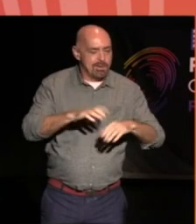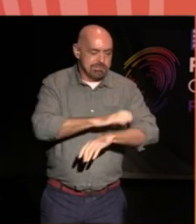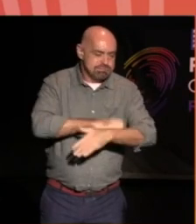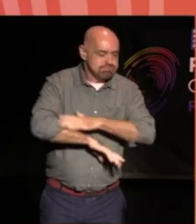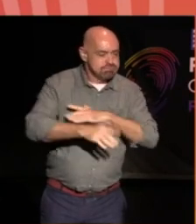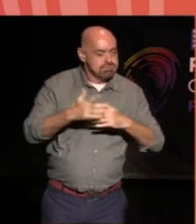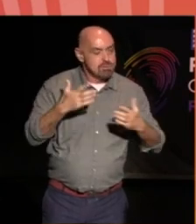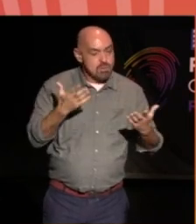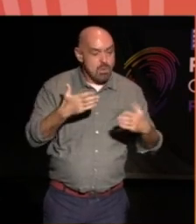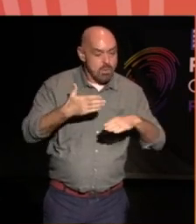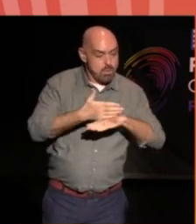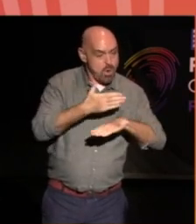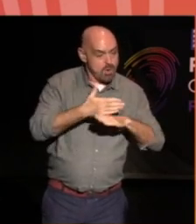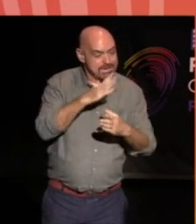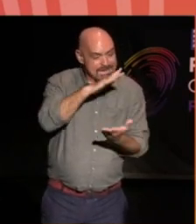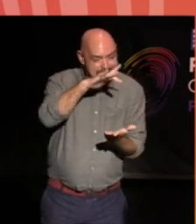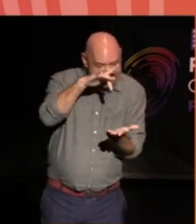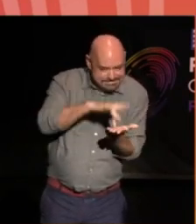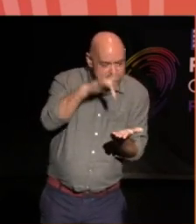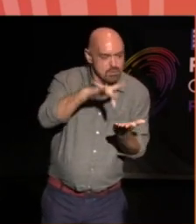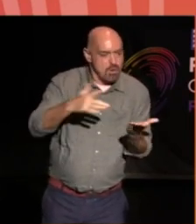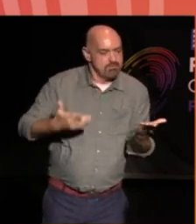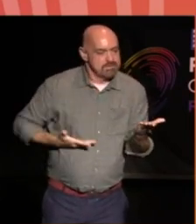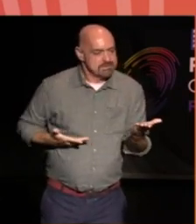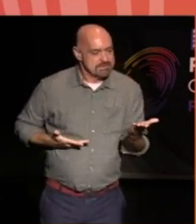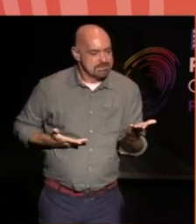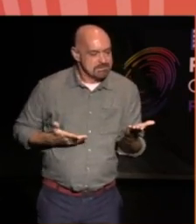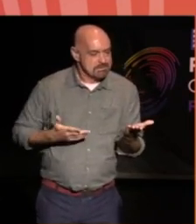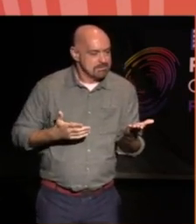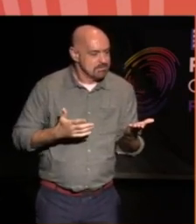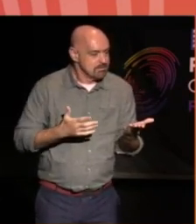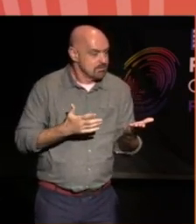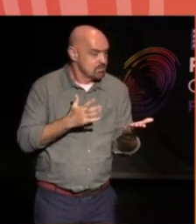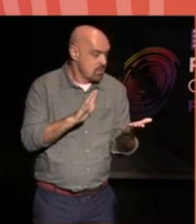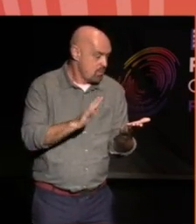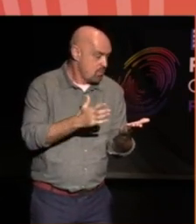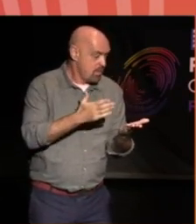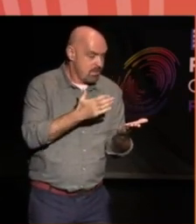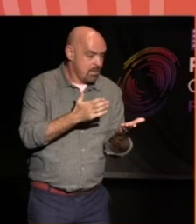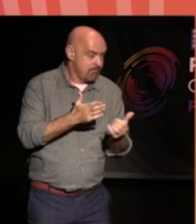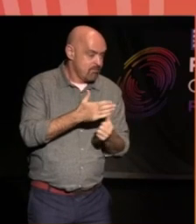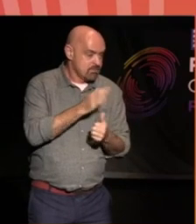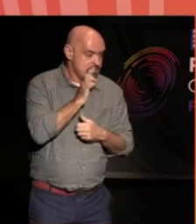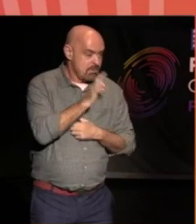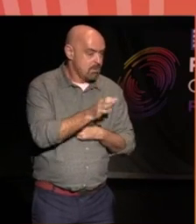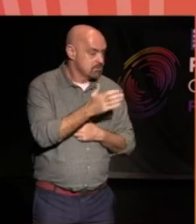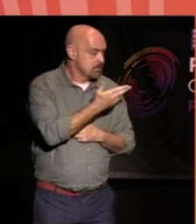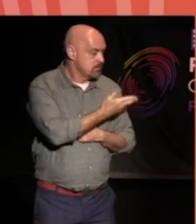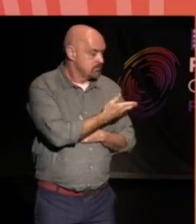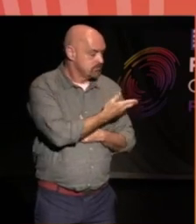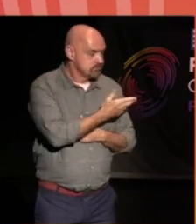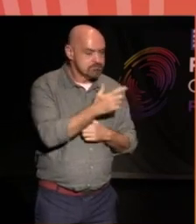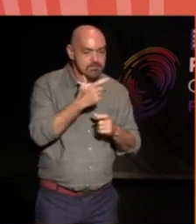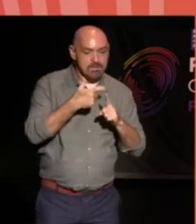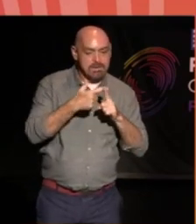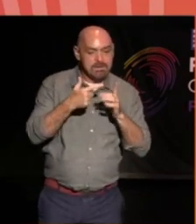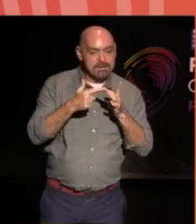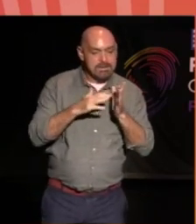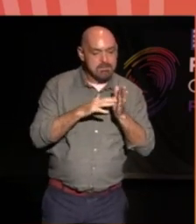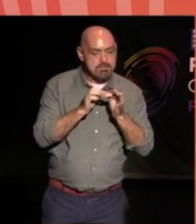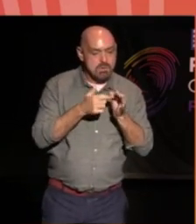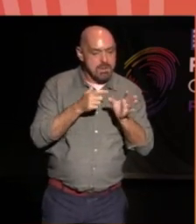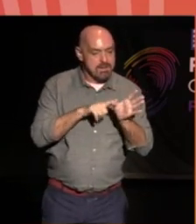so work is the very heart of business. And the first thing that I'd love to do is to invite Kimberly